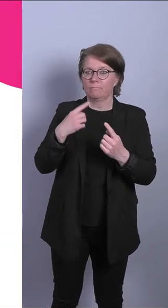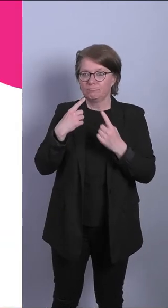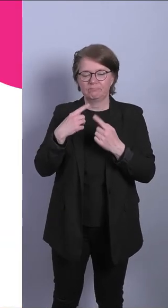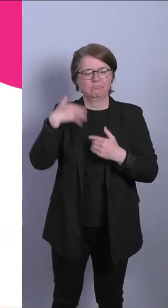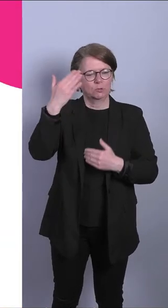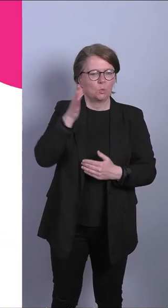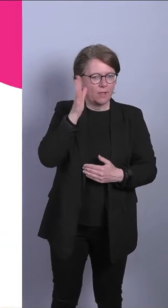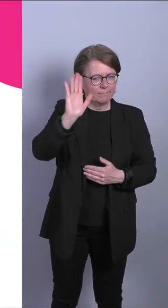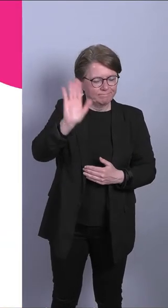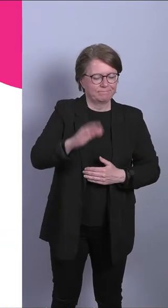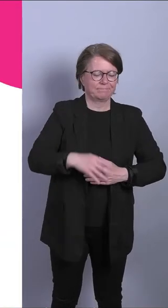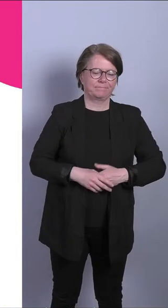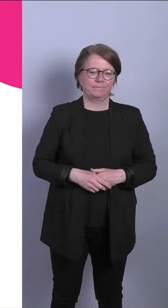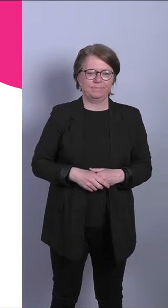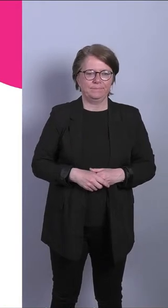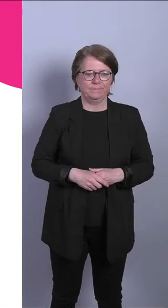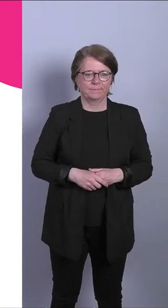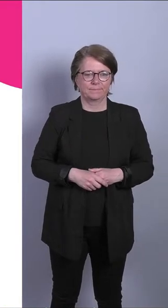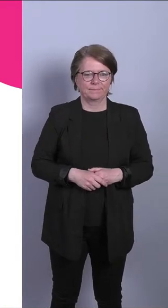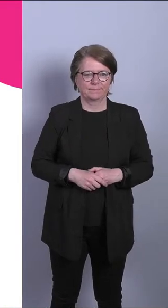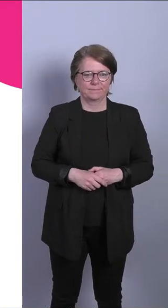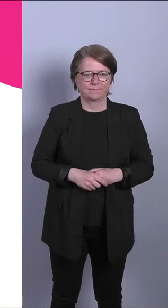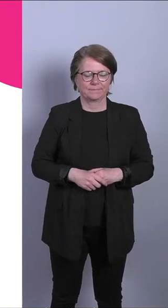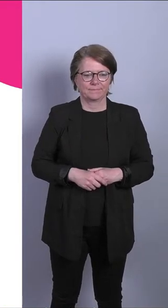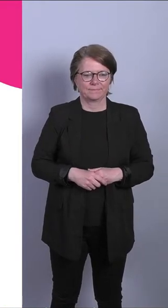the World Games. Thank you. See you soon.